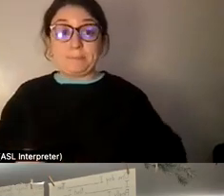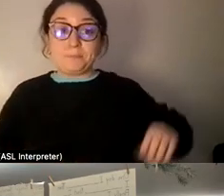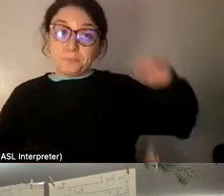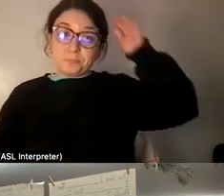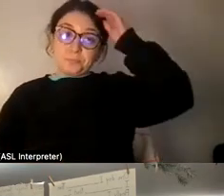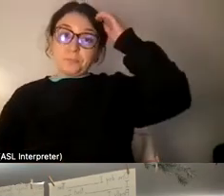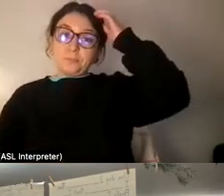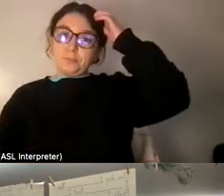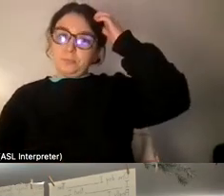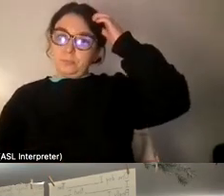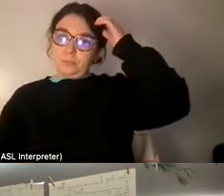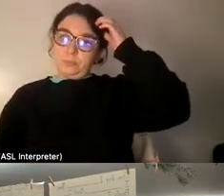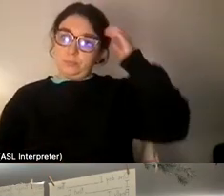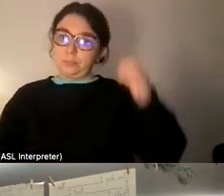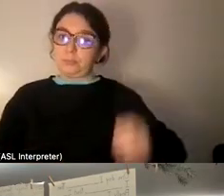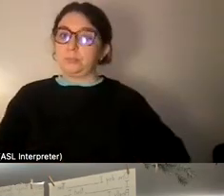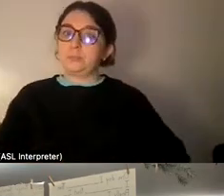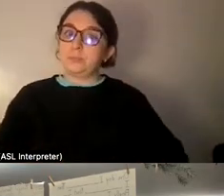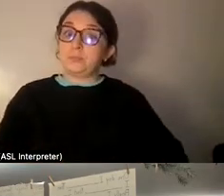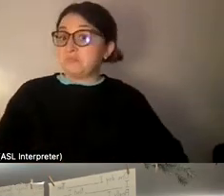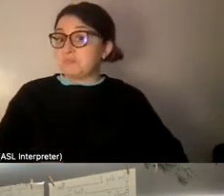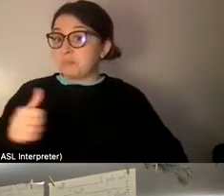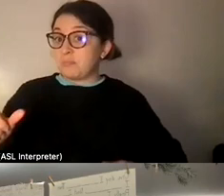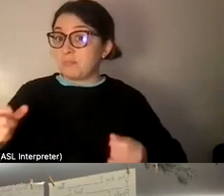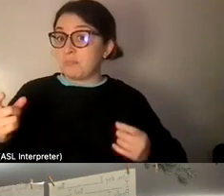Any questions? Any about questions about that? interventions or